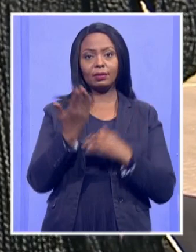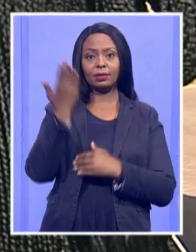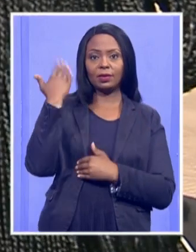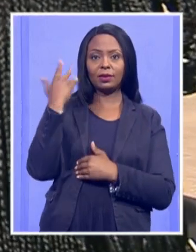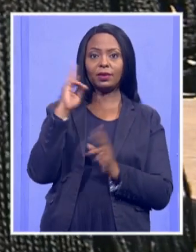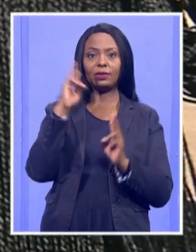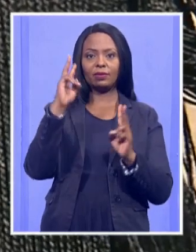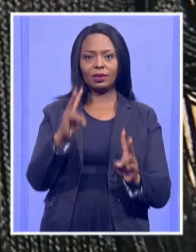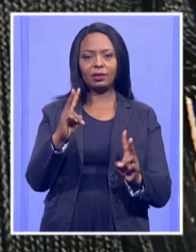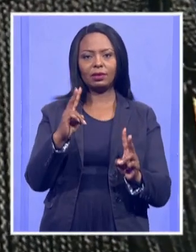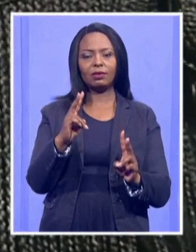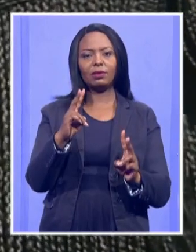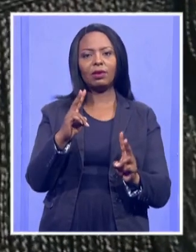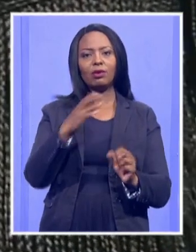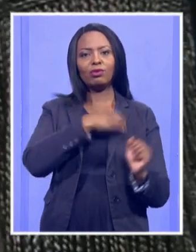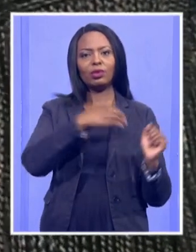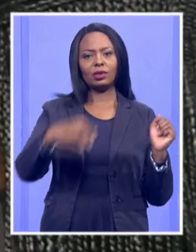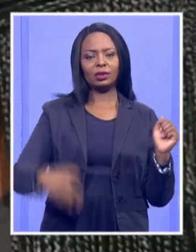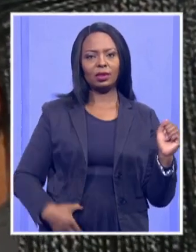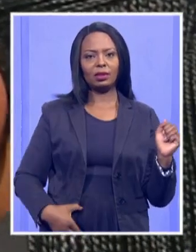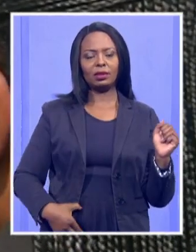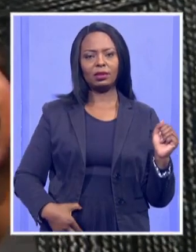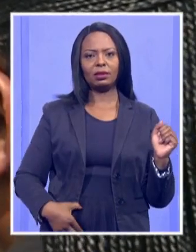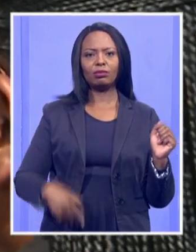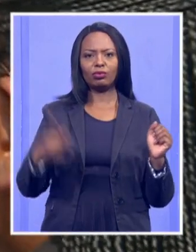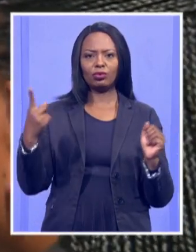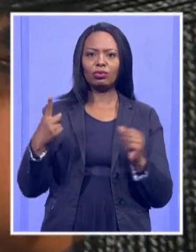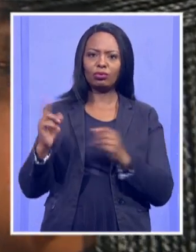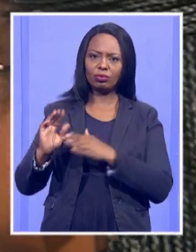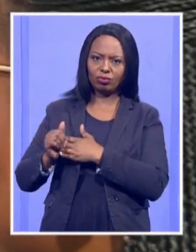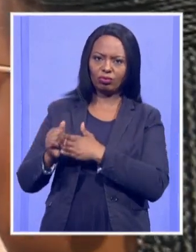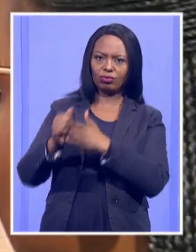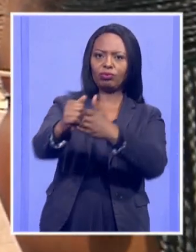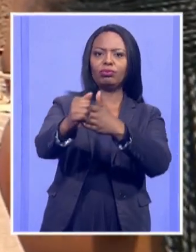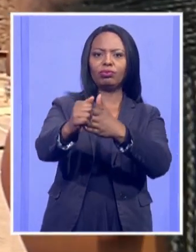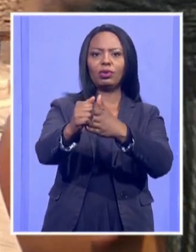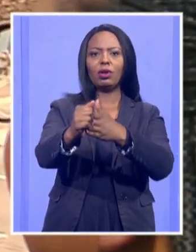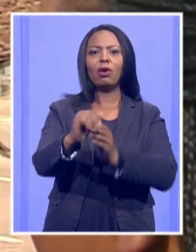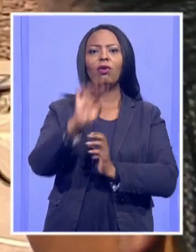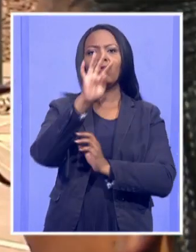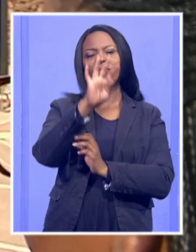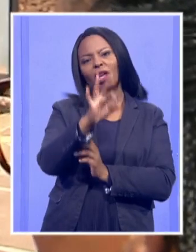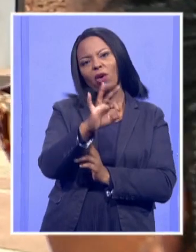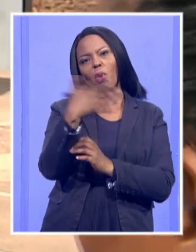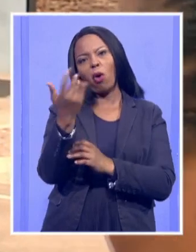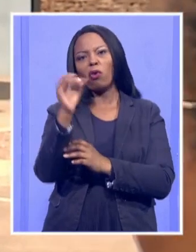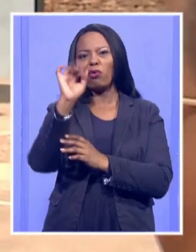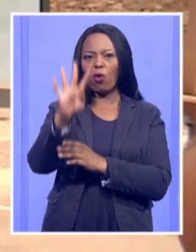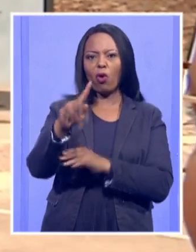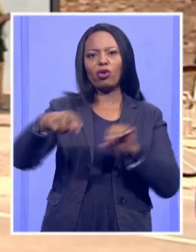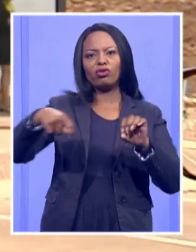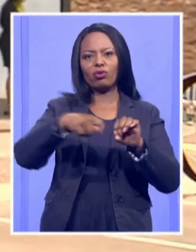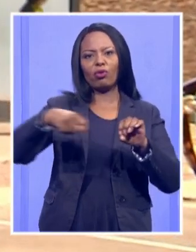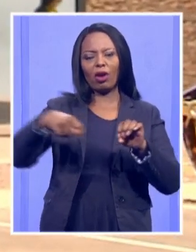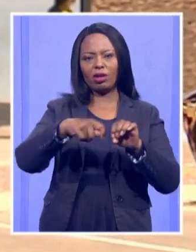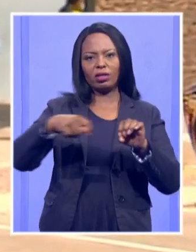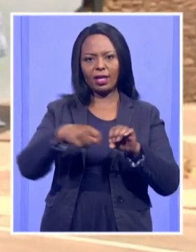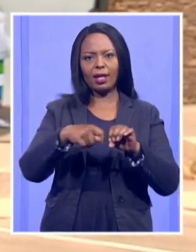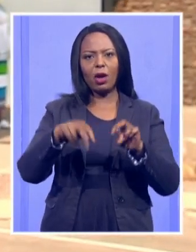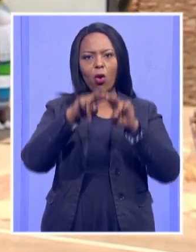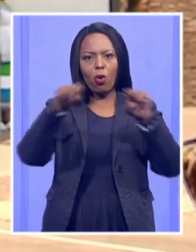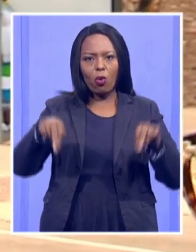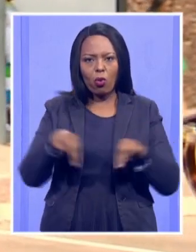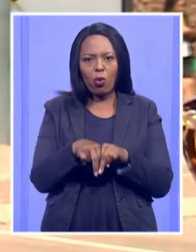of the president, we took him to households where there's about 3-4 generations staying in a 3-room